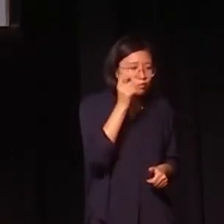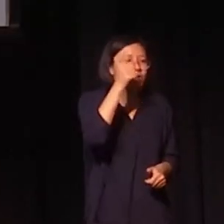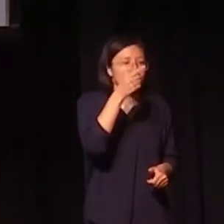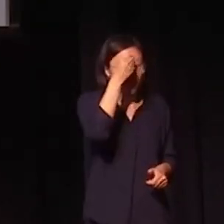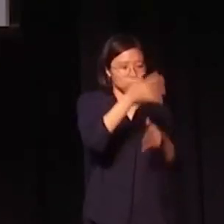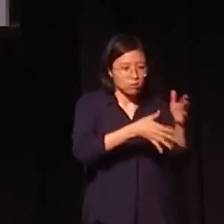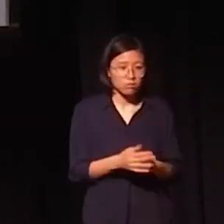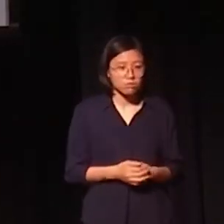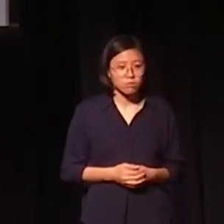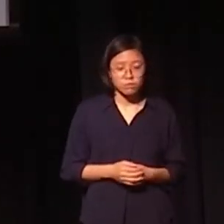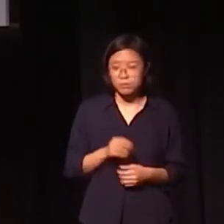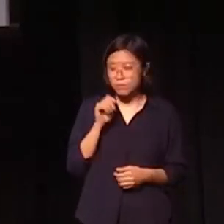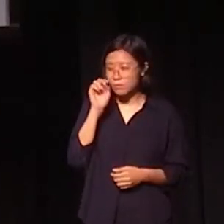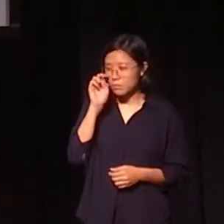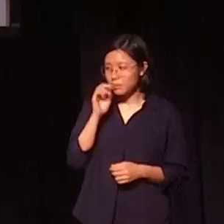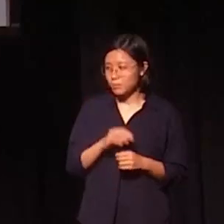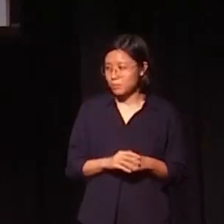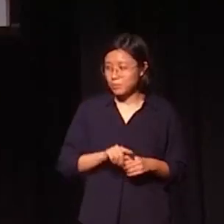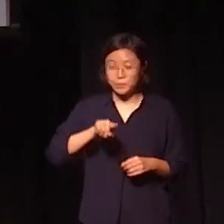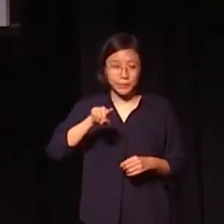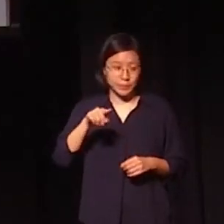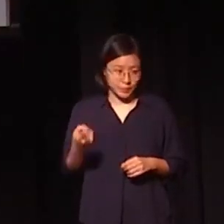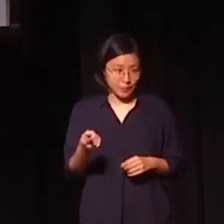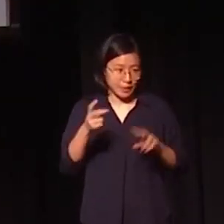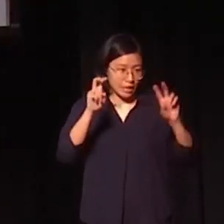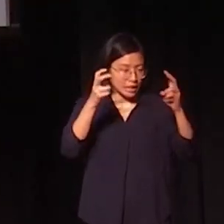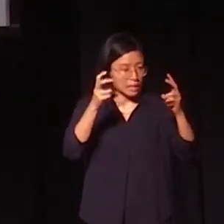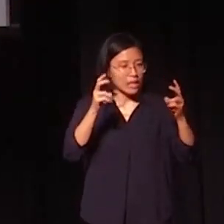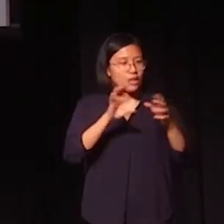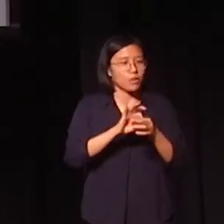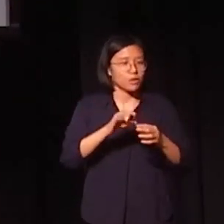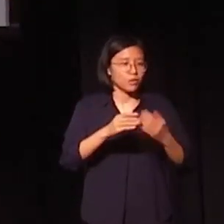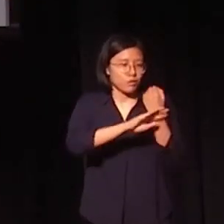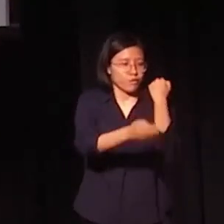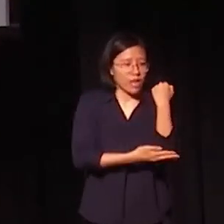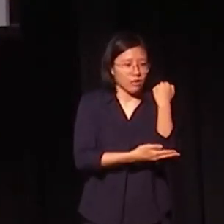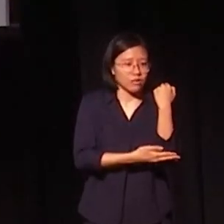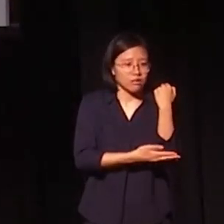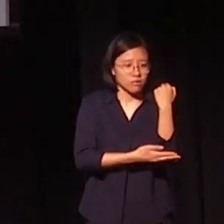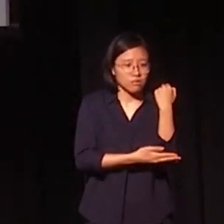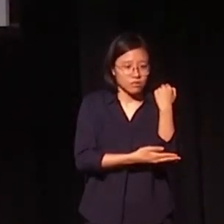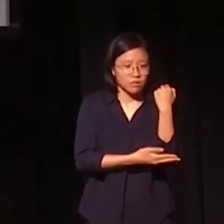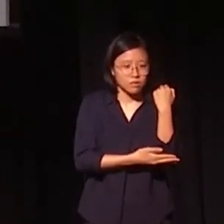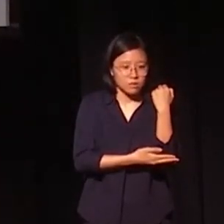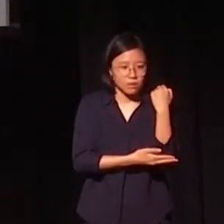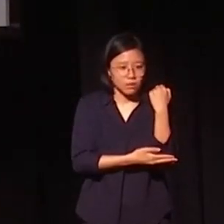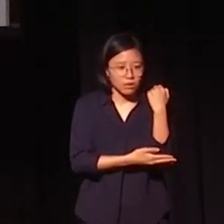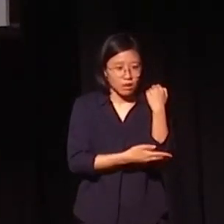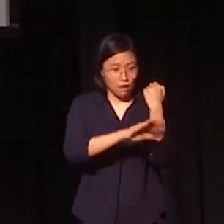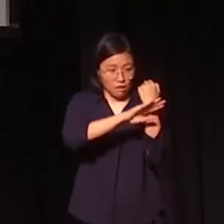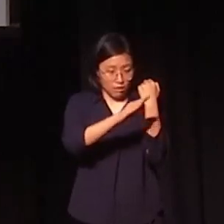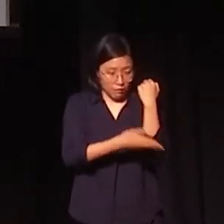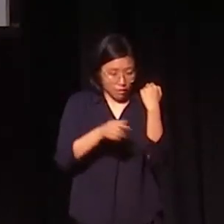that they need to develop. Another theme of the conference this week is justice, and there's an emerging body of research in